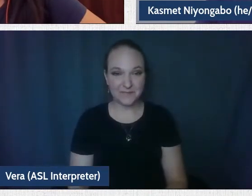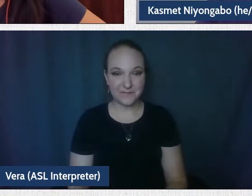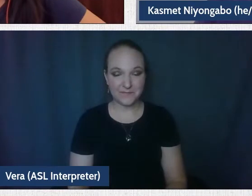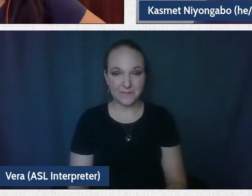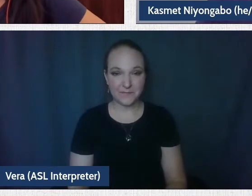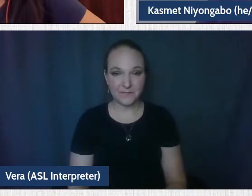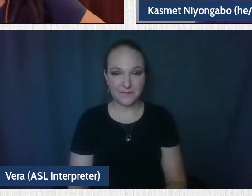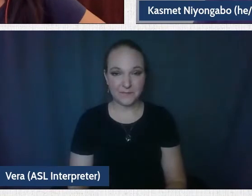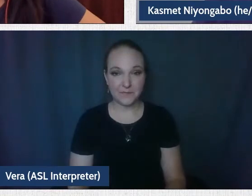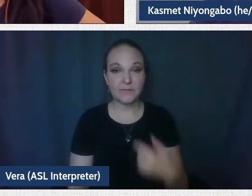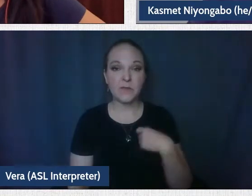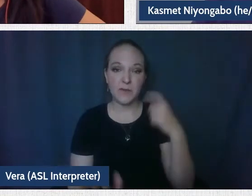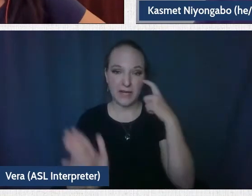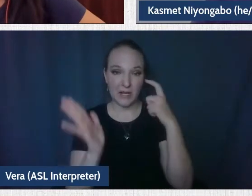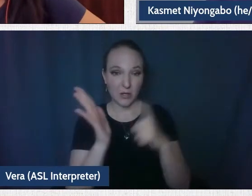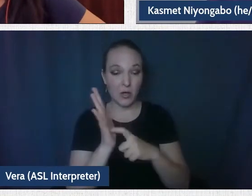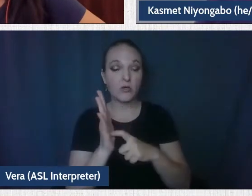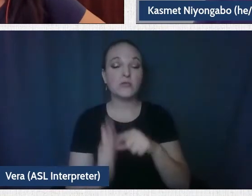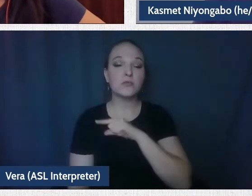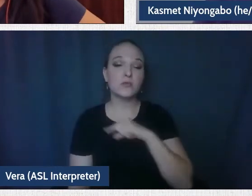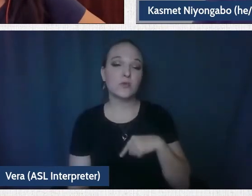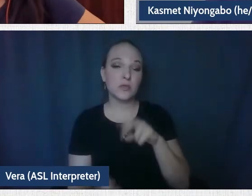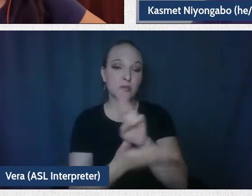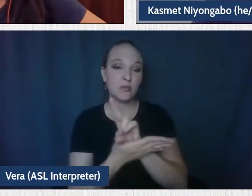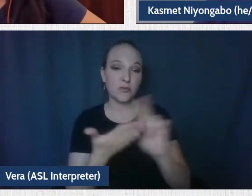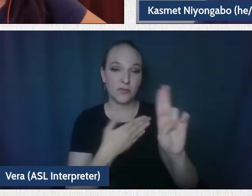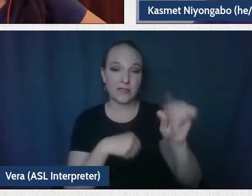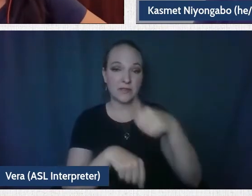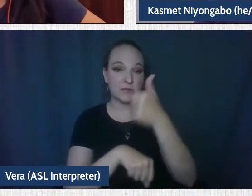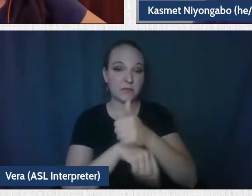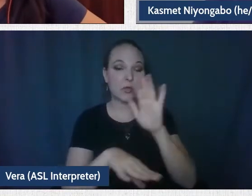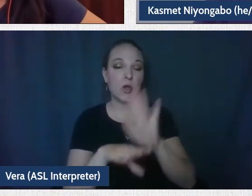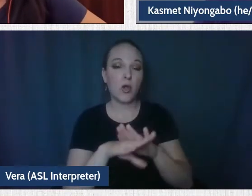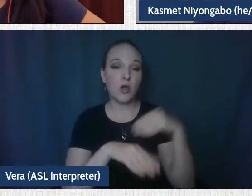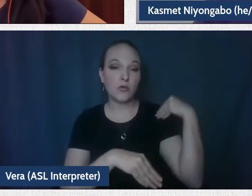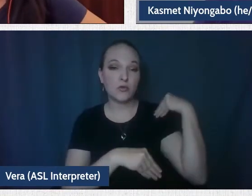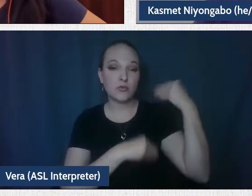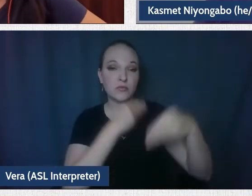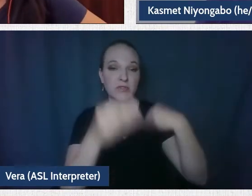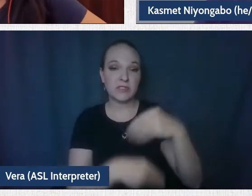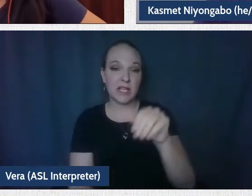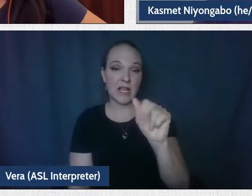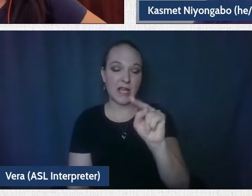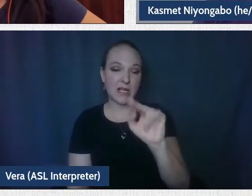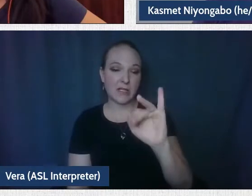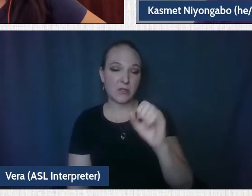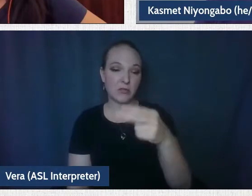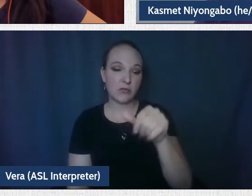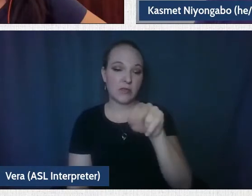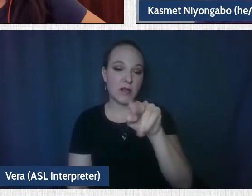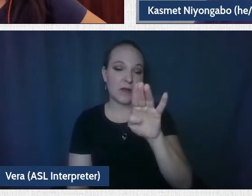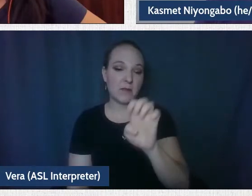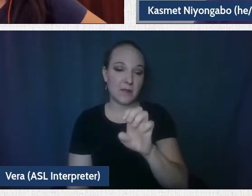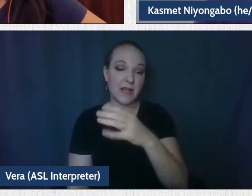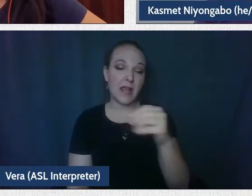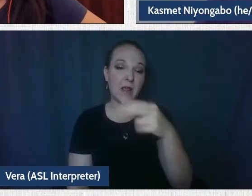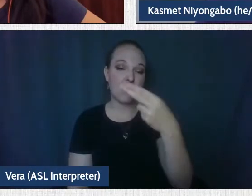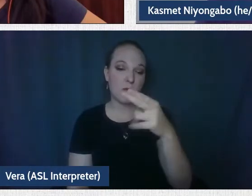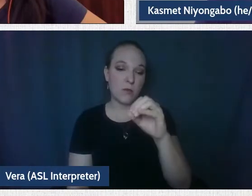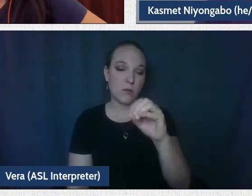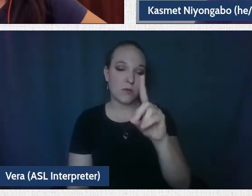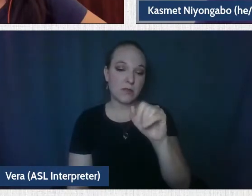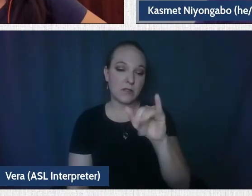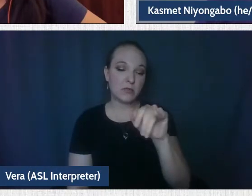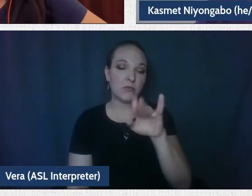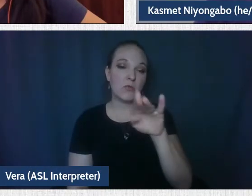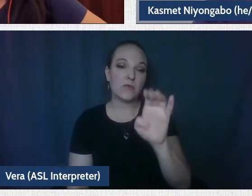to acknowledge that Queens is situated on traditional Anishinaabe and Haudenosaunee territory.